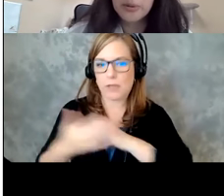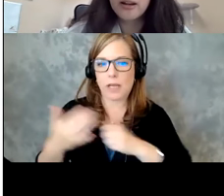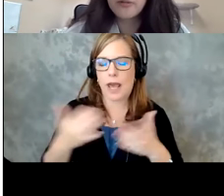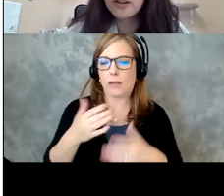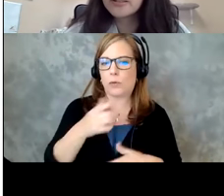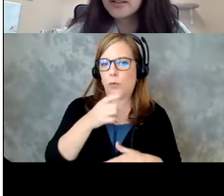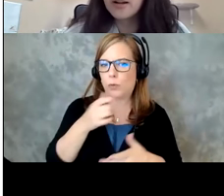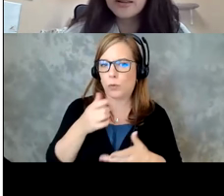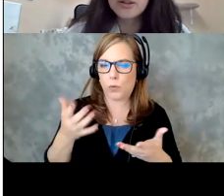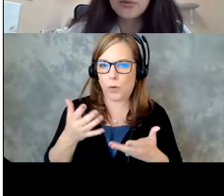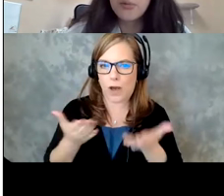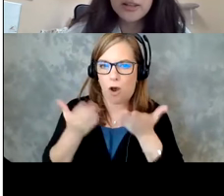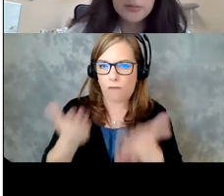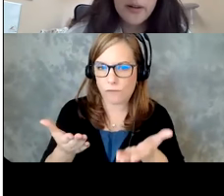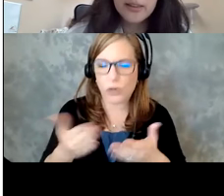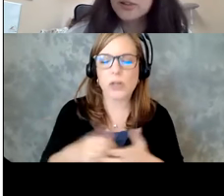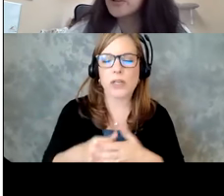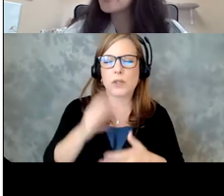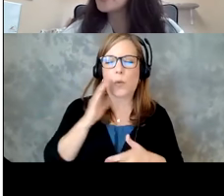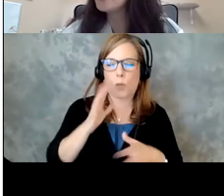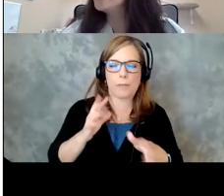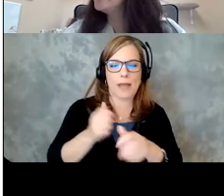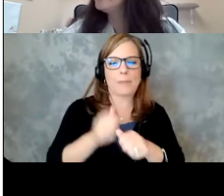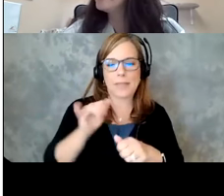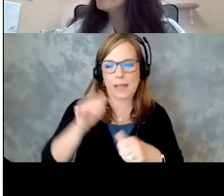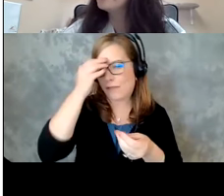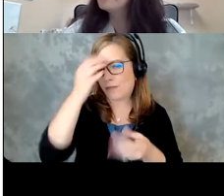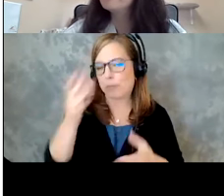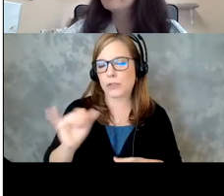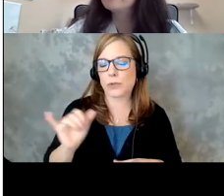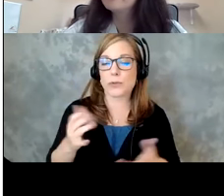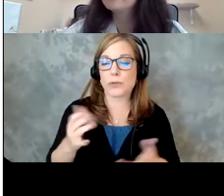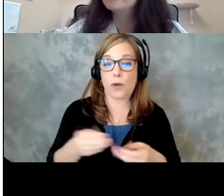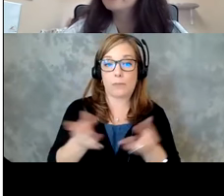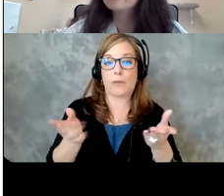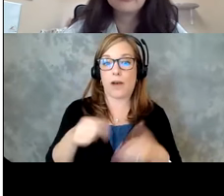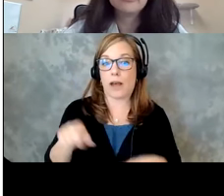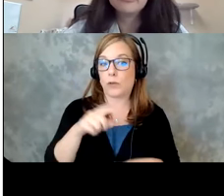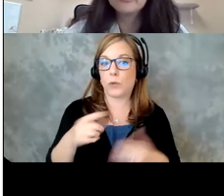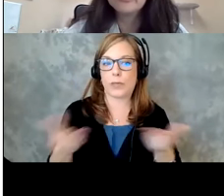any changes to the plan offerings. And so wanted to provide this resource to you.